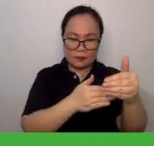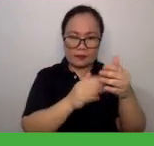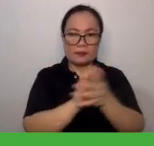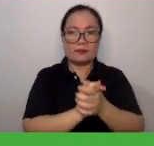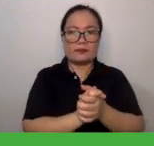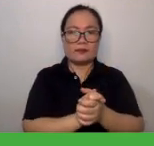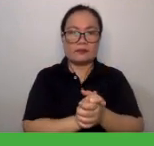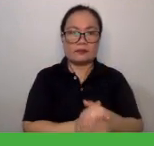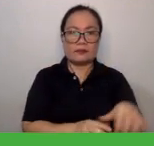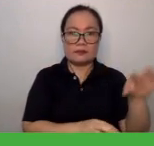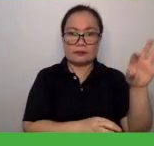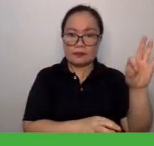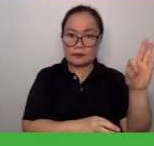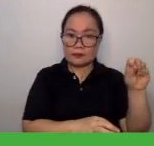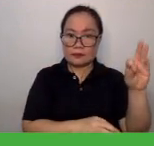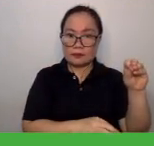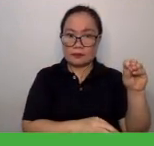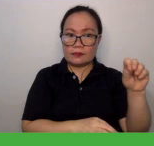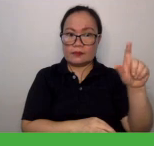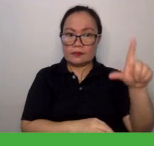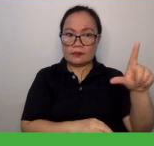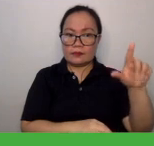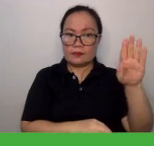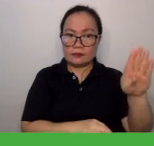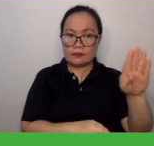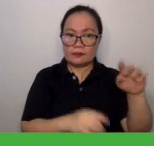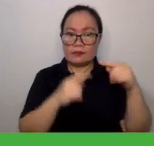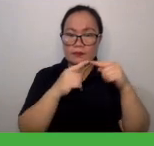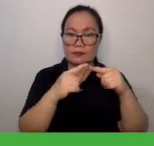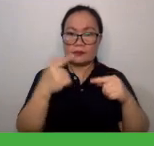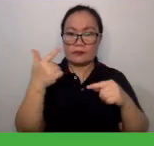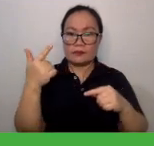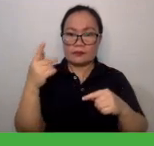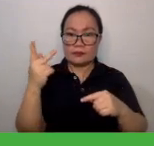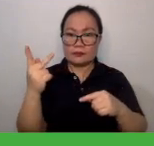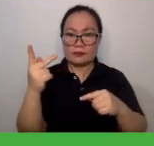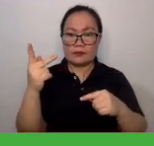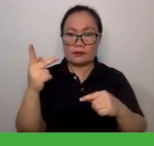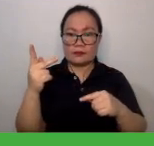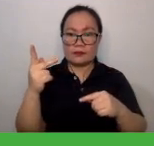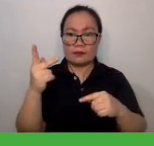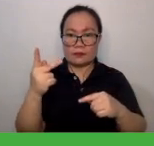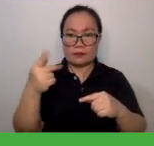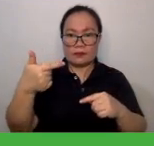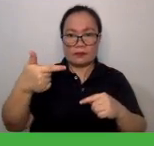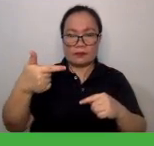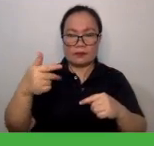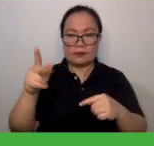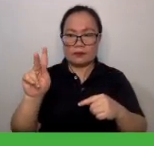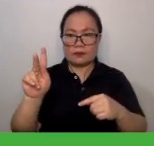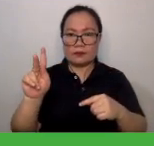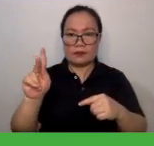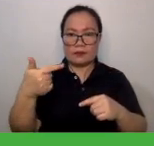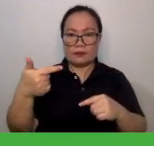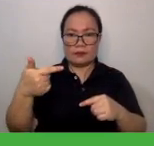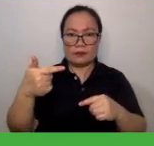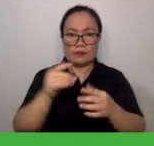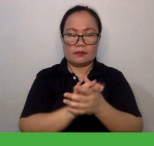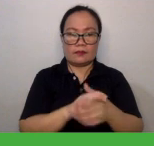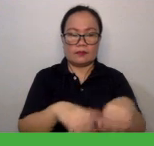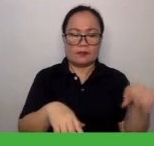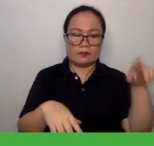Next. So, I have 90 pounds to kilogram. So, ito ang pounds to kilogram. So, left to right ulit tayo.